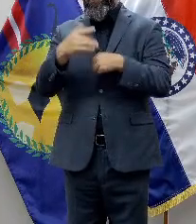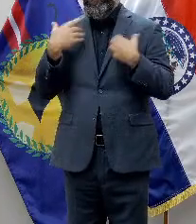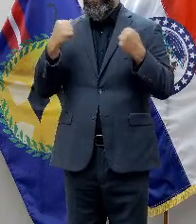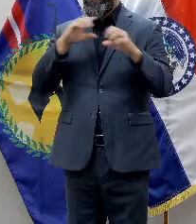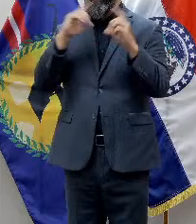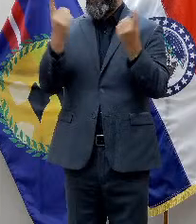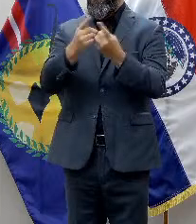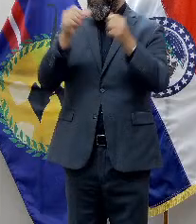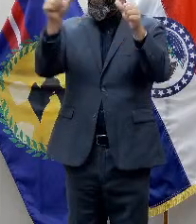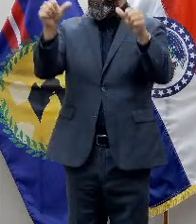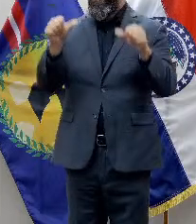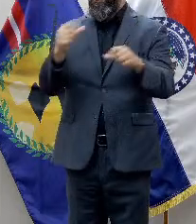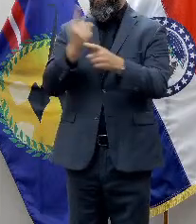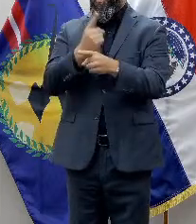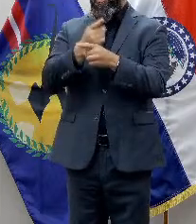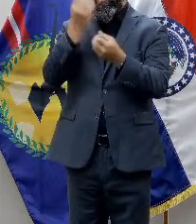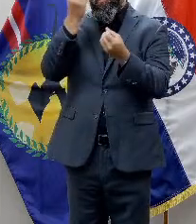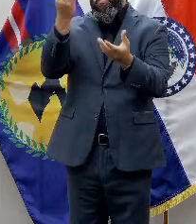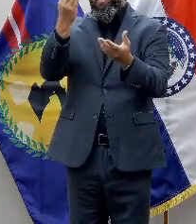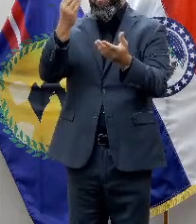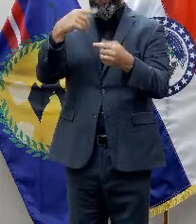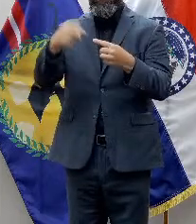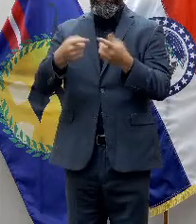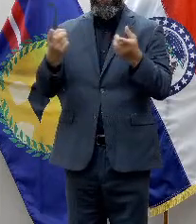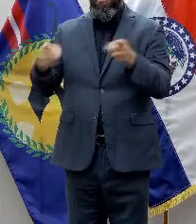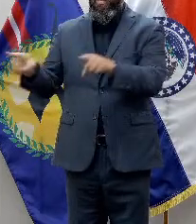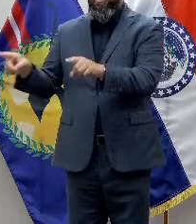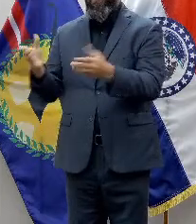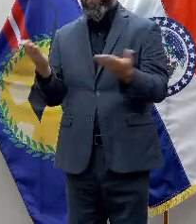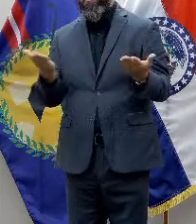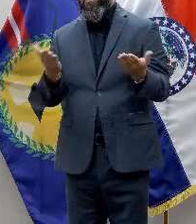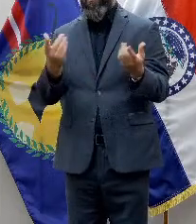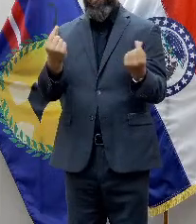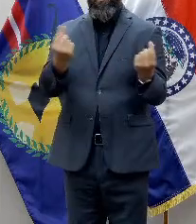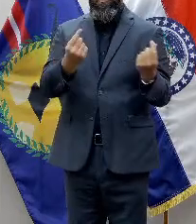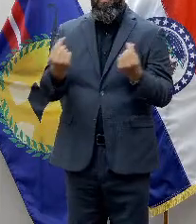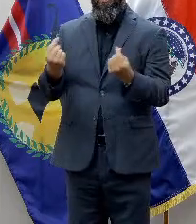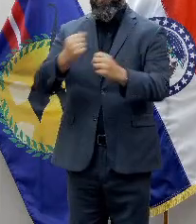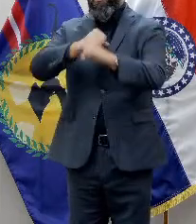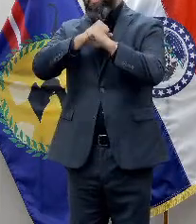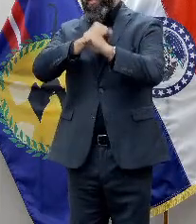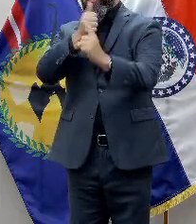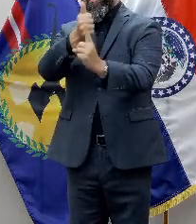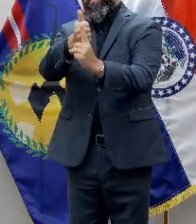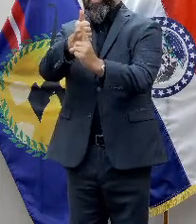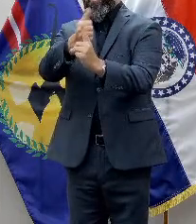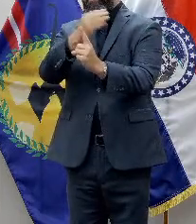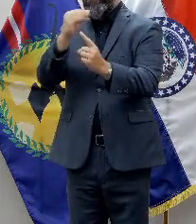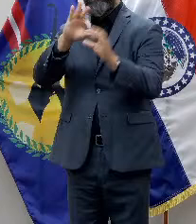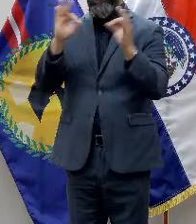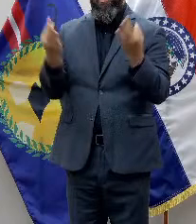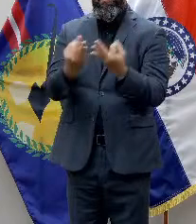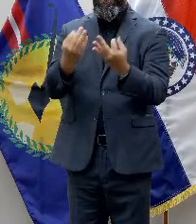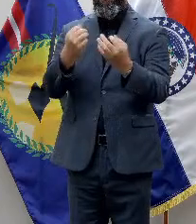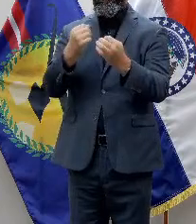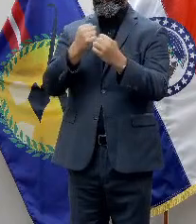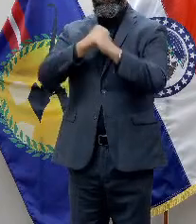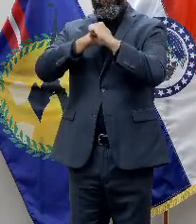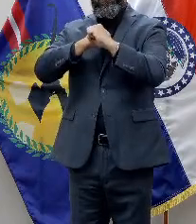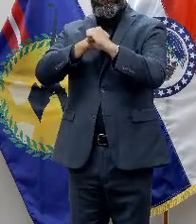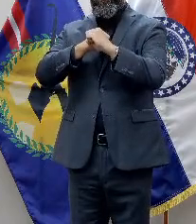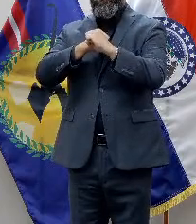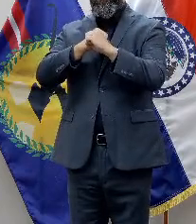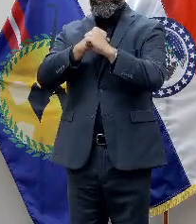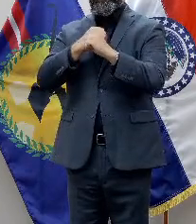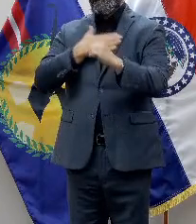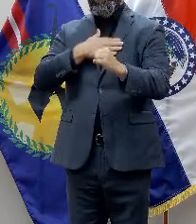regular information and updates about what's happening in our community, what you can do to keep yourself and your family and your community as safe as possible, like please look us up